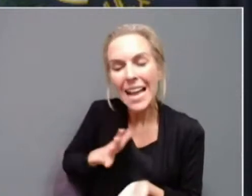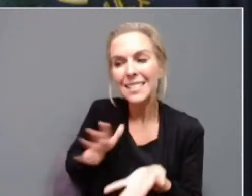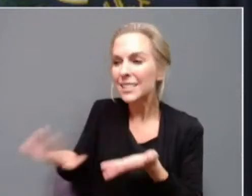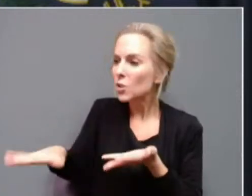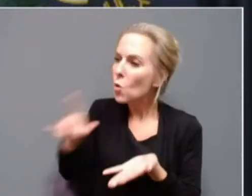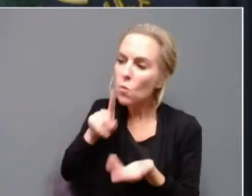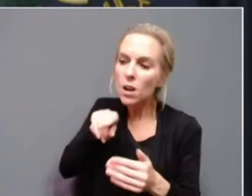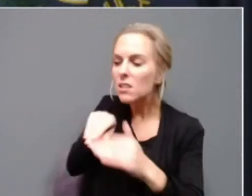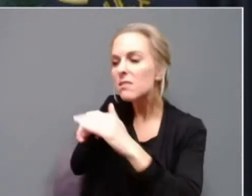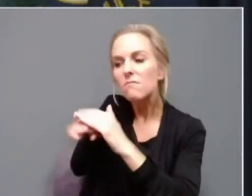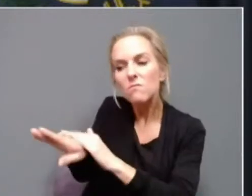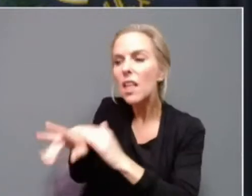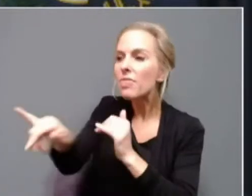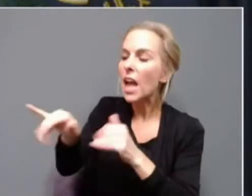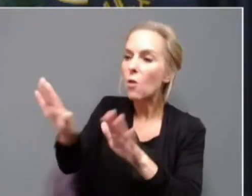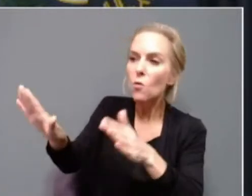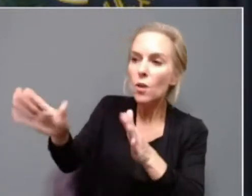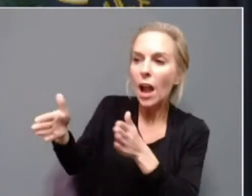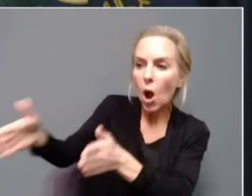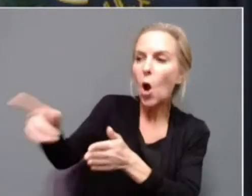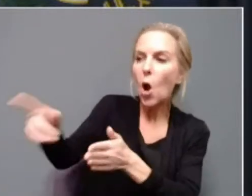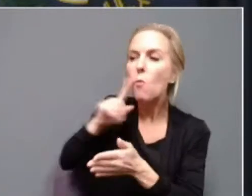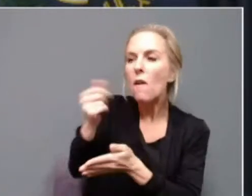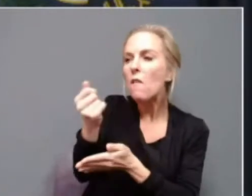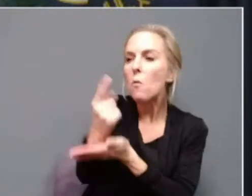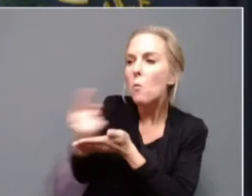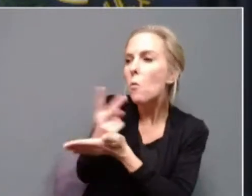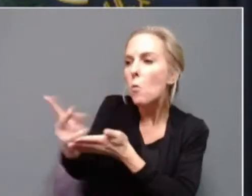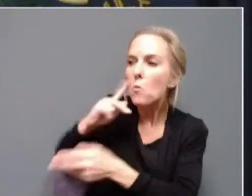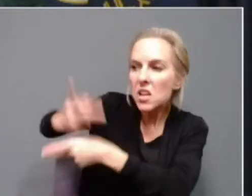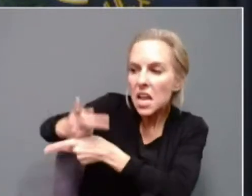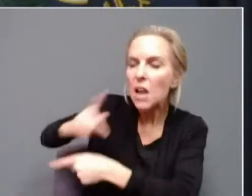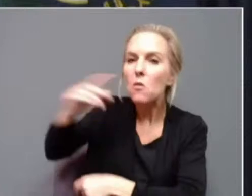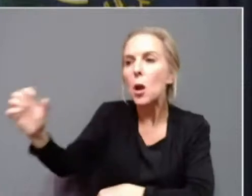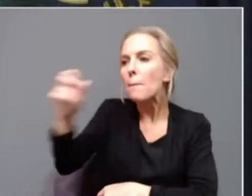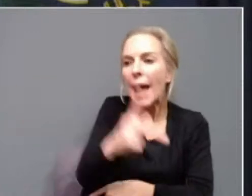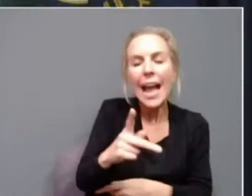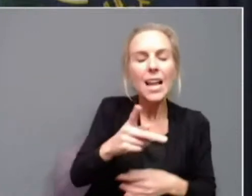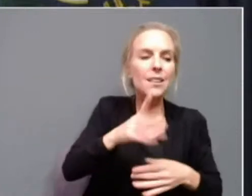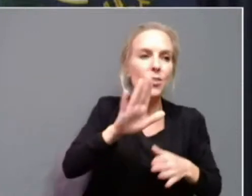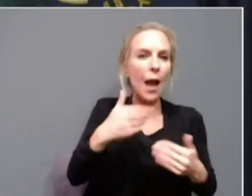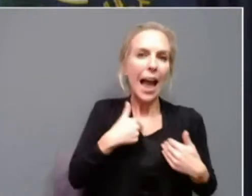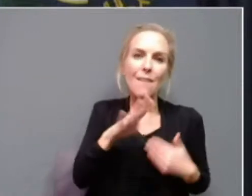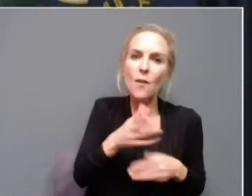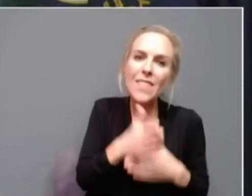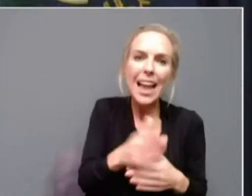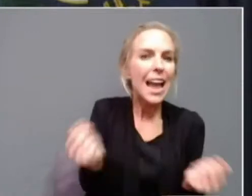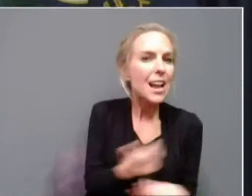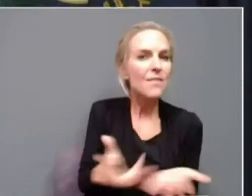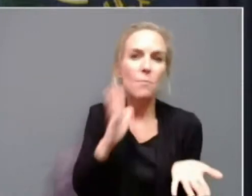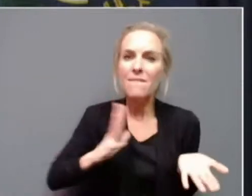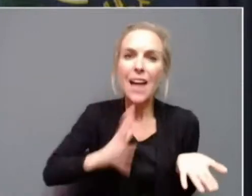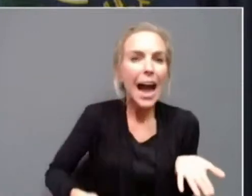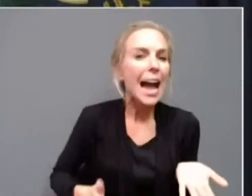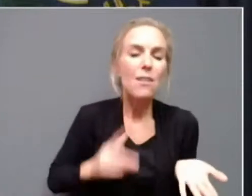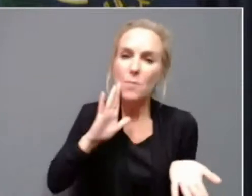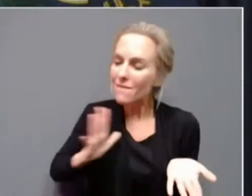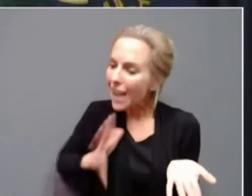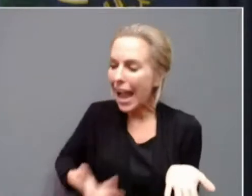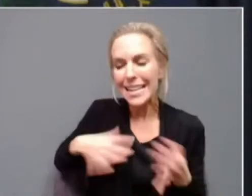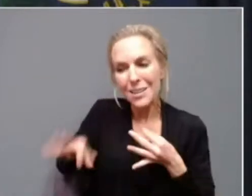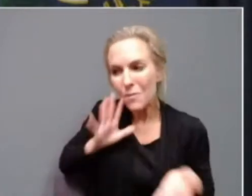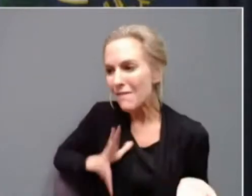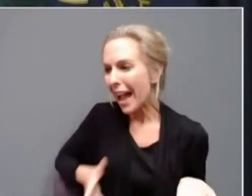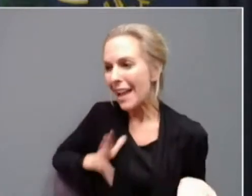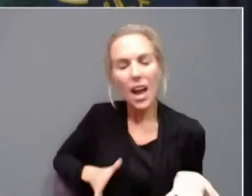for a couple weeks and then you're going to come back and you're going to have your fish and it's going to be fine. But in his